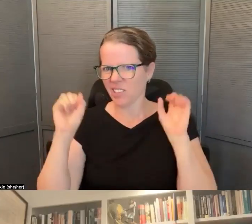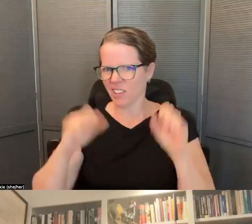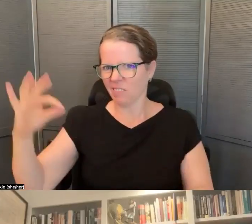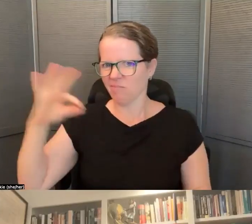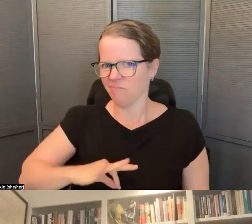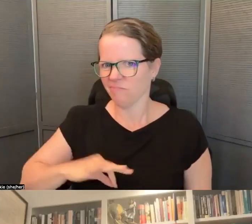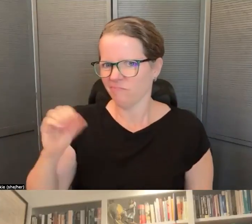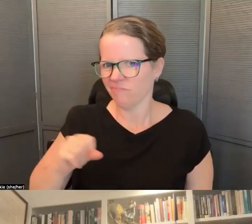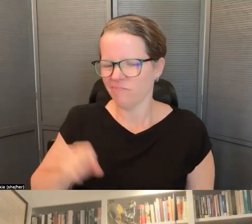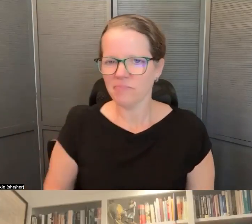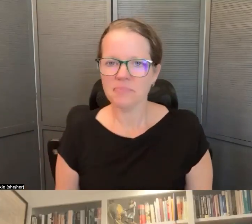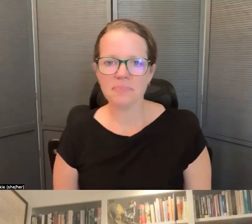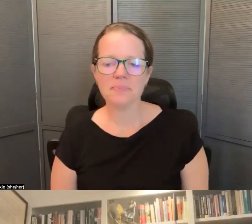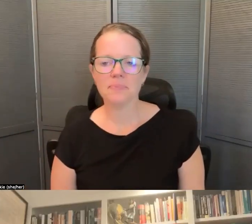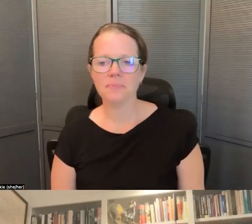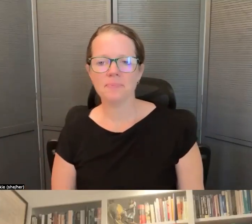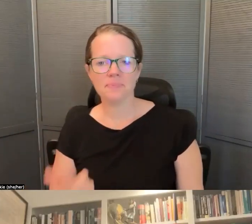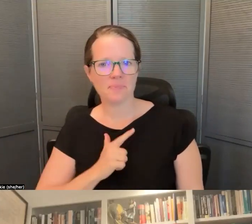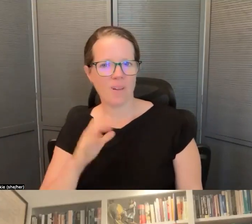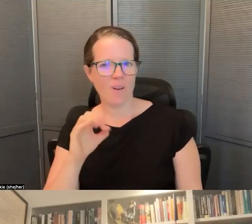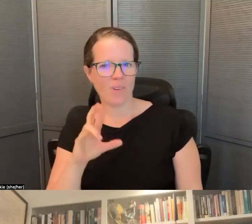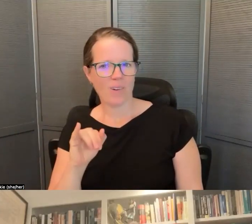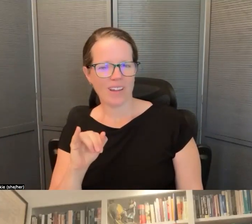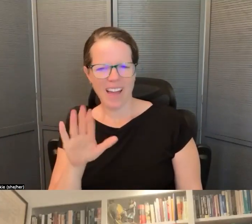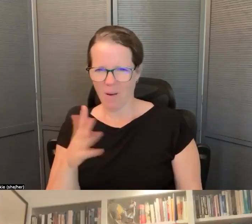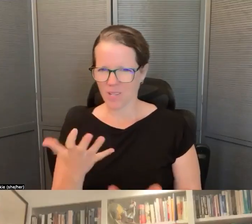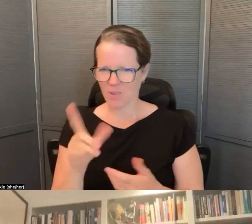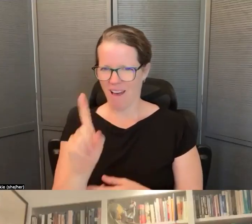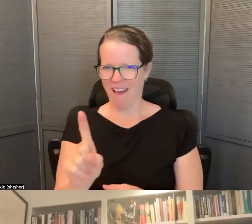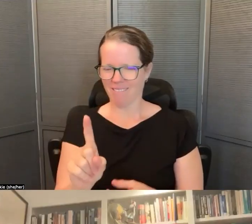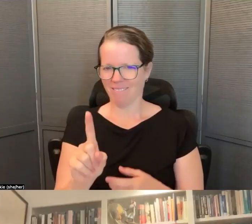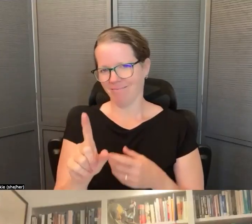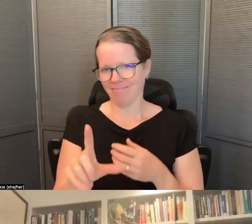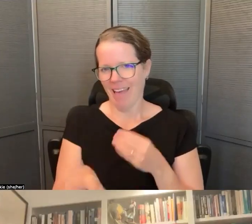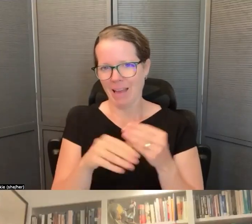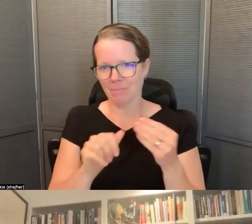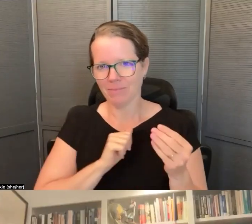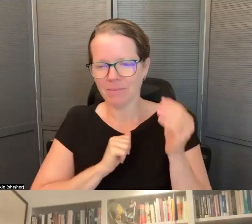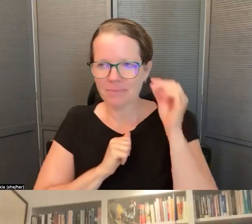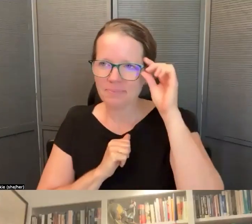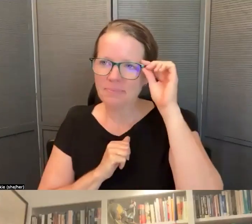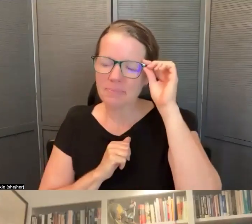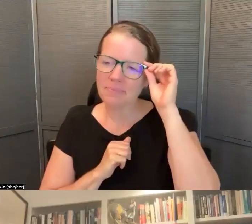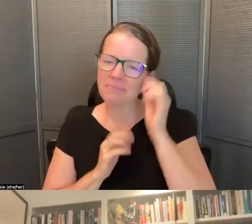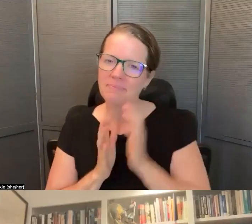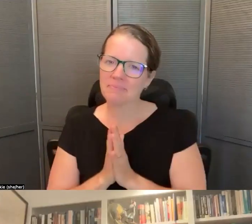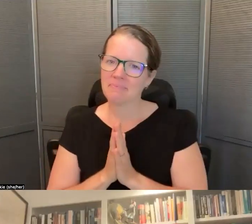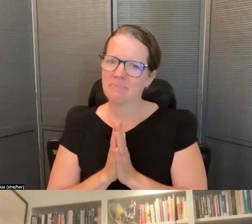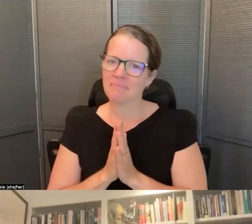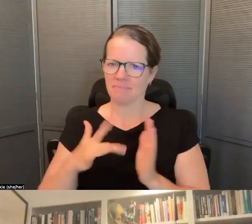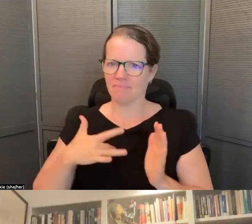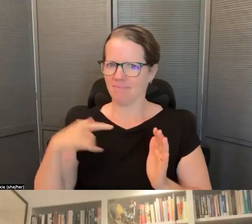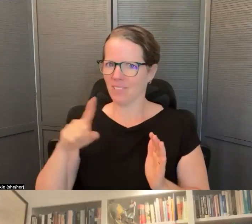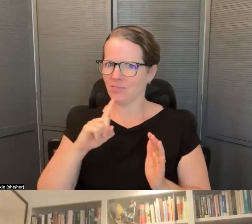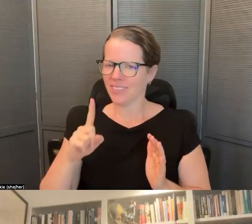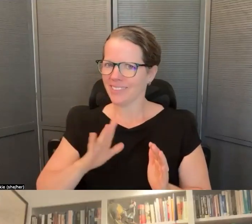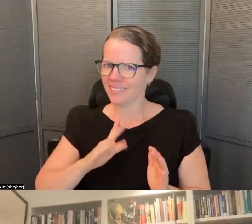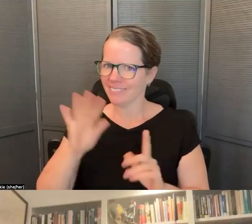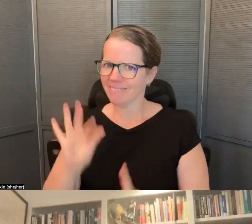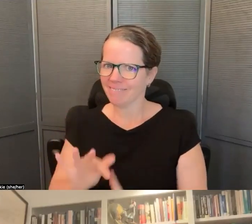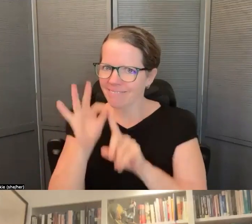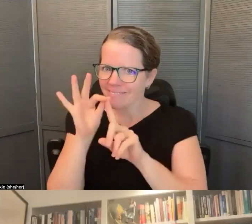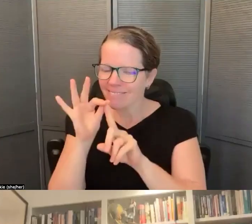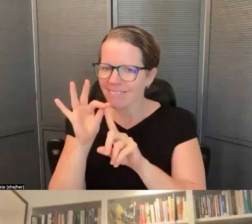That's great. I have a question that I'd like to add. Can you speak a little bit, because this strikes me as quite unique, to take